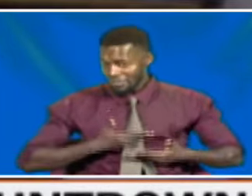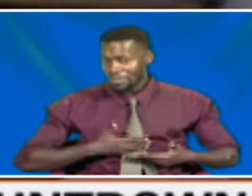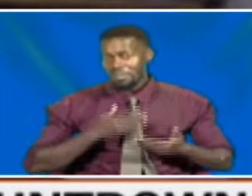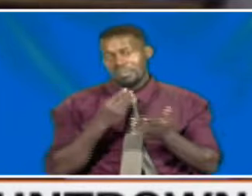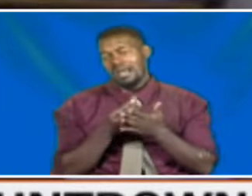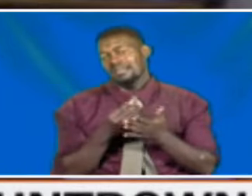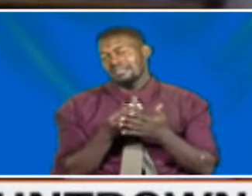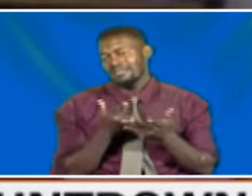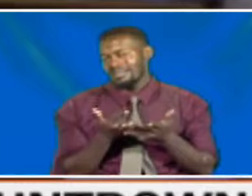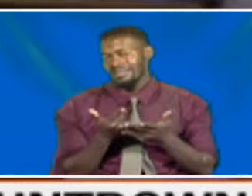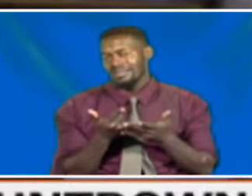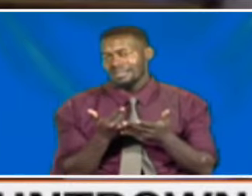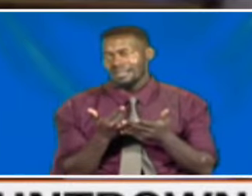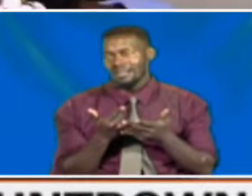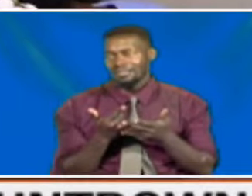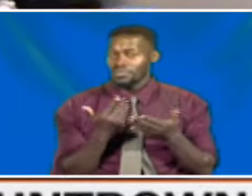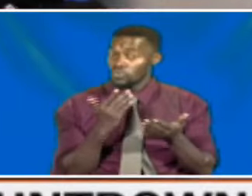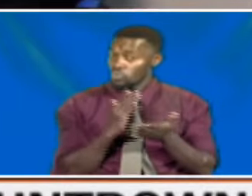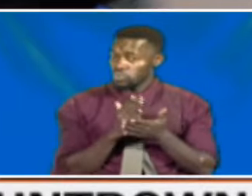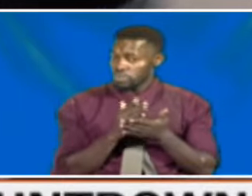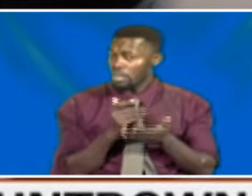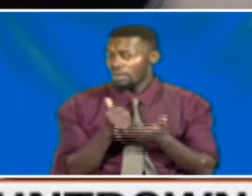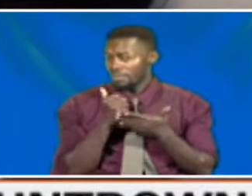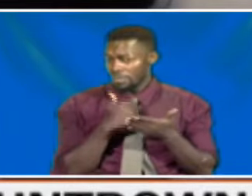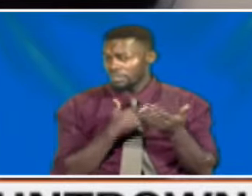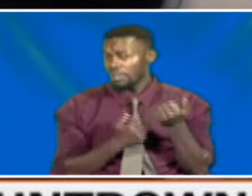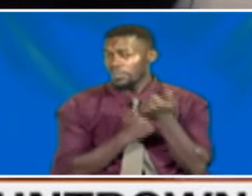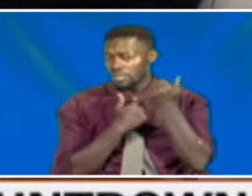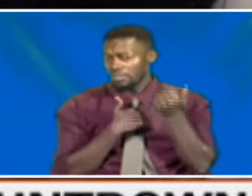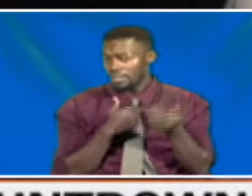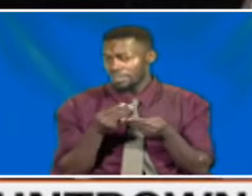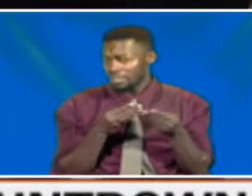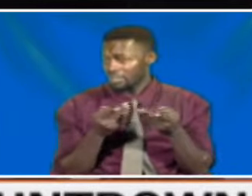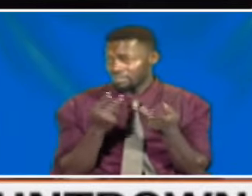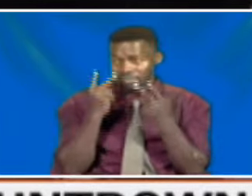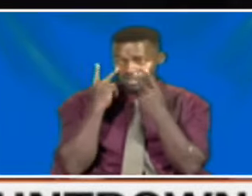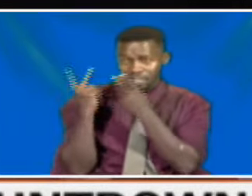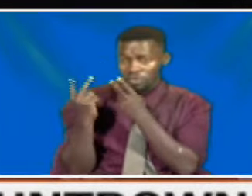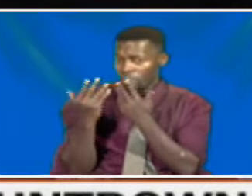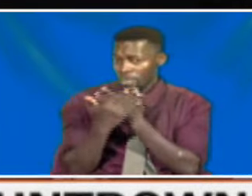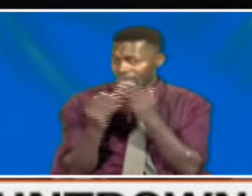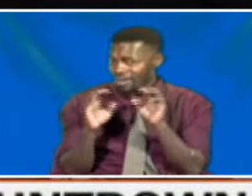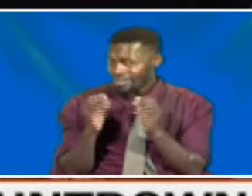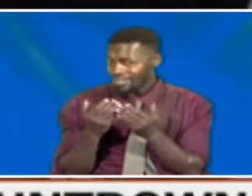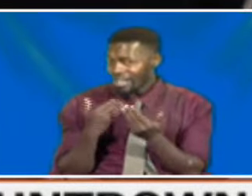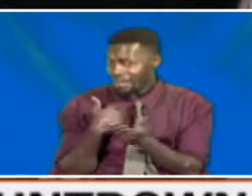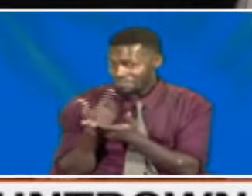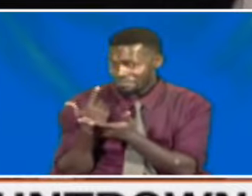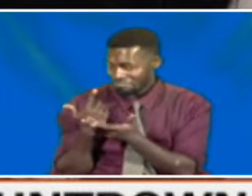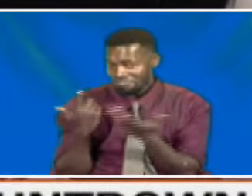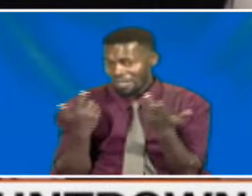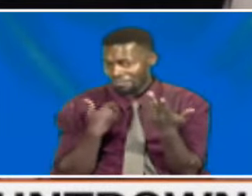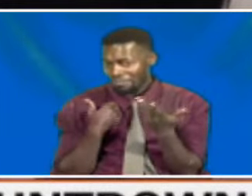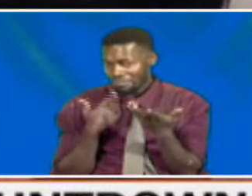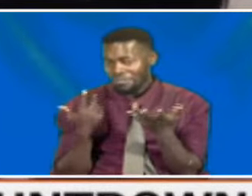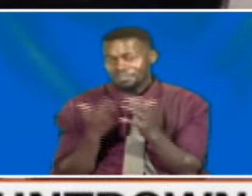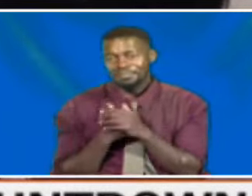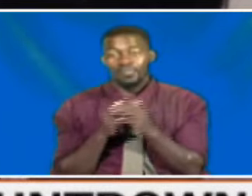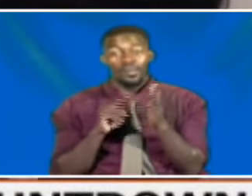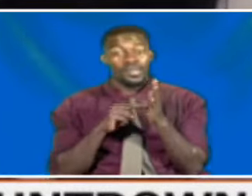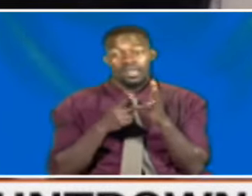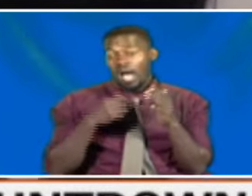wanaliadha, ambayo imetuboost kibiashara. Kama hizi classes hapa, hizo kuna pesa nilipata. So huwa